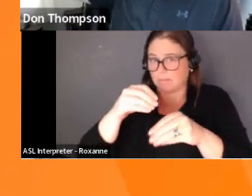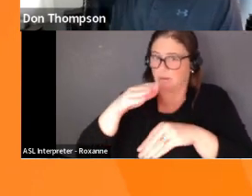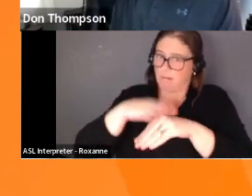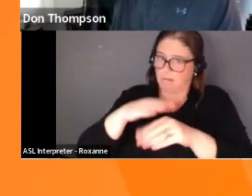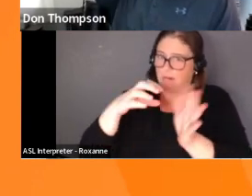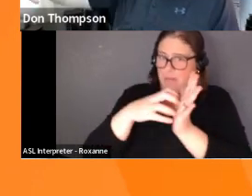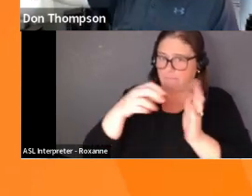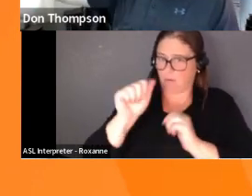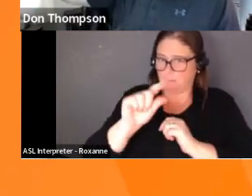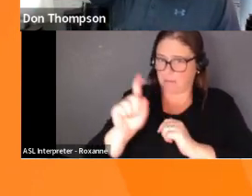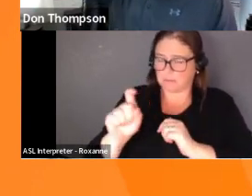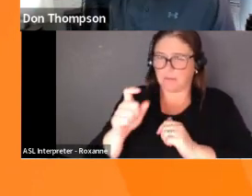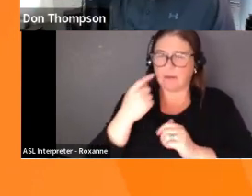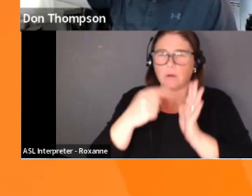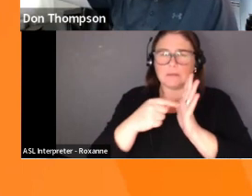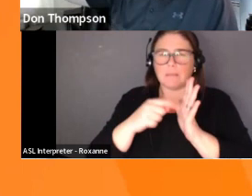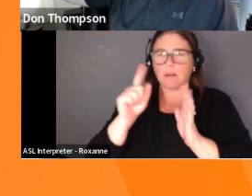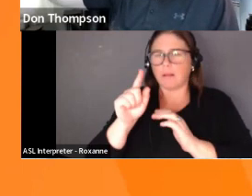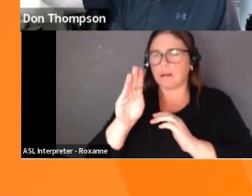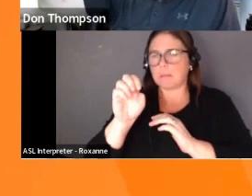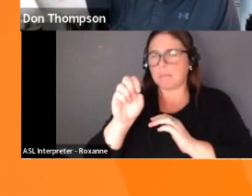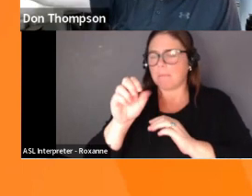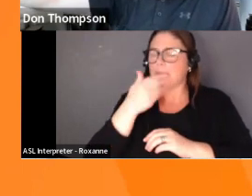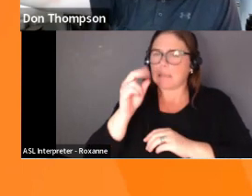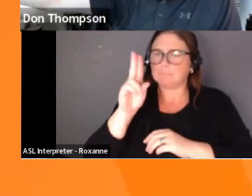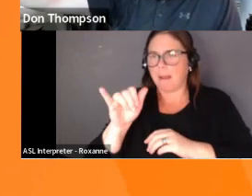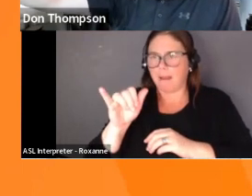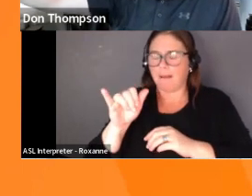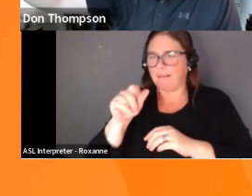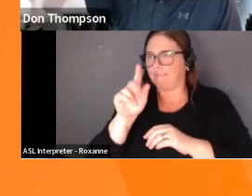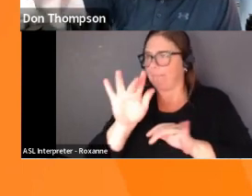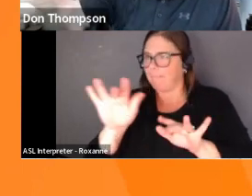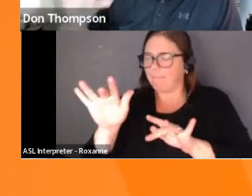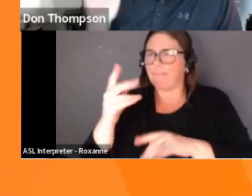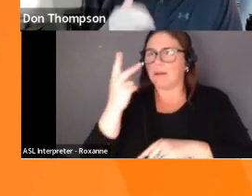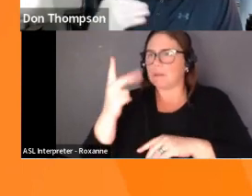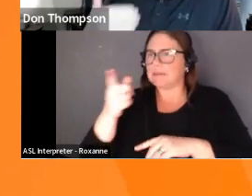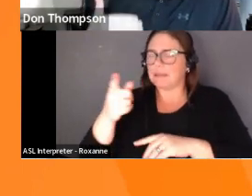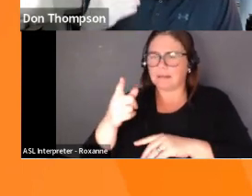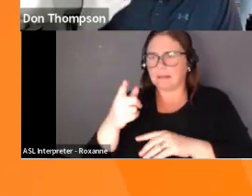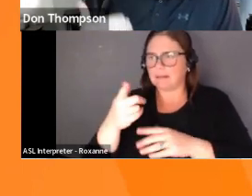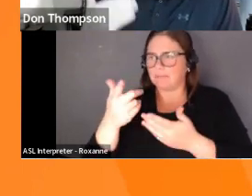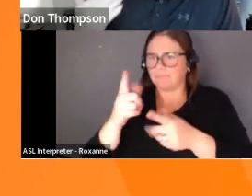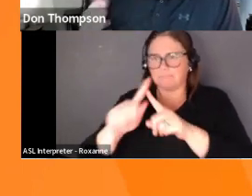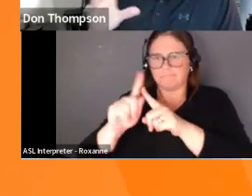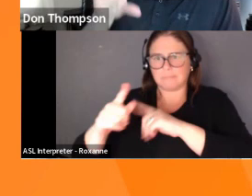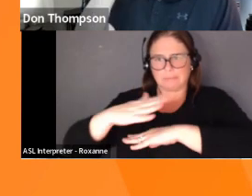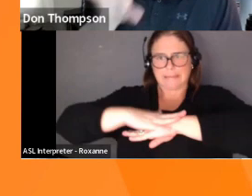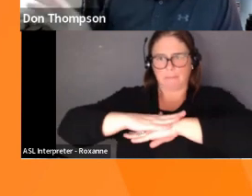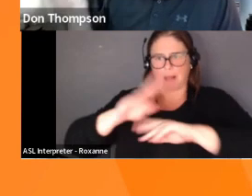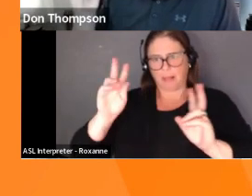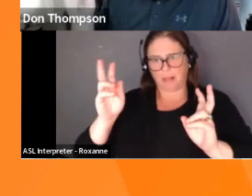you see the Amazon table, the Apple section, the Google tables, etc. You end up getting a branded